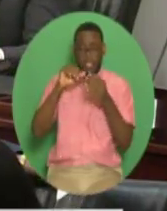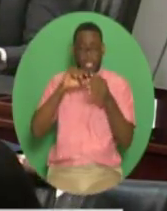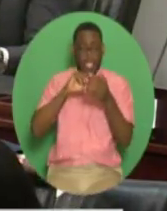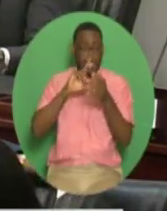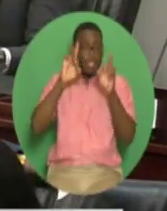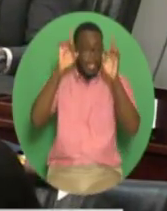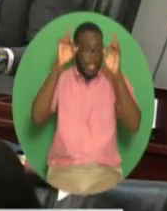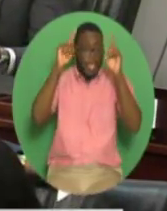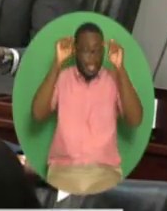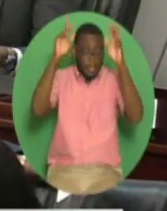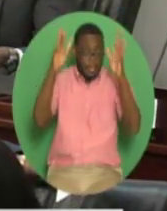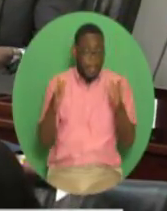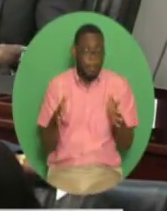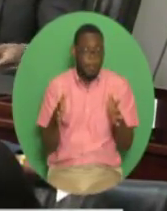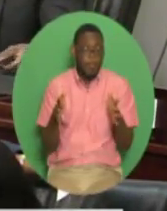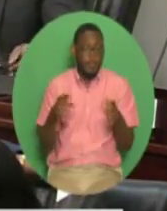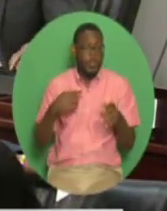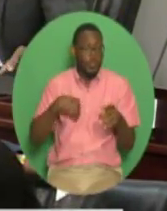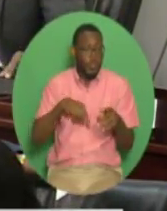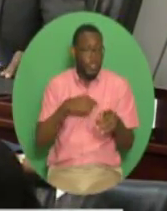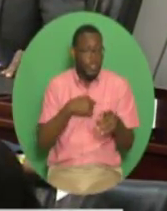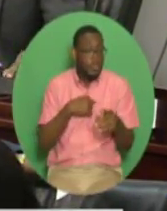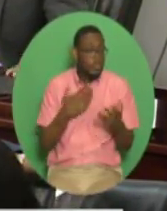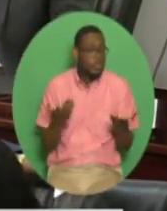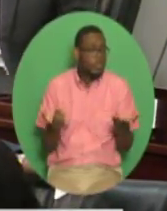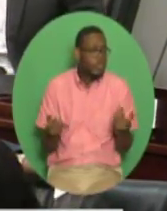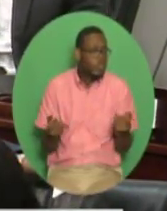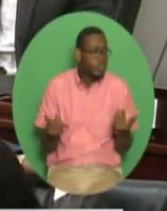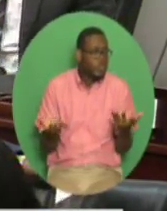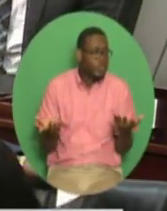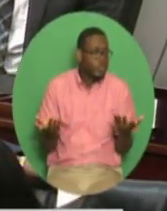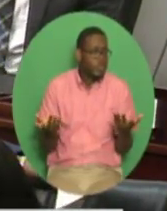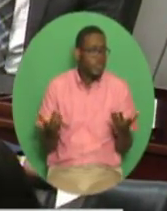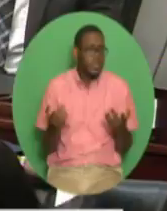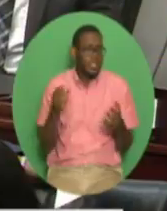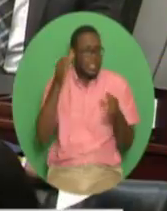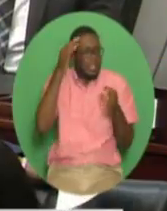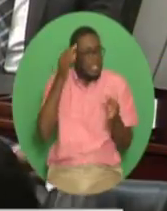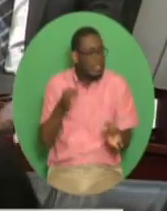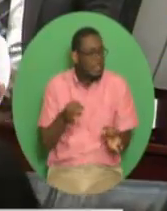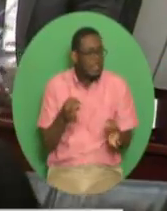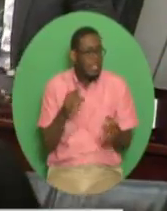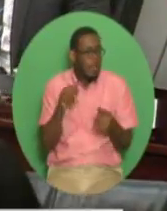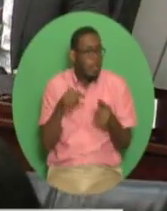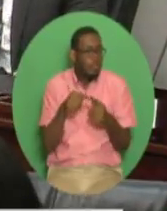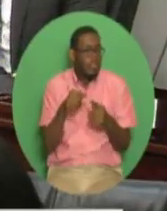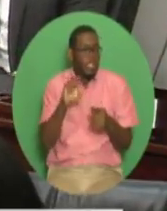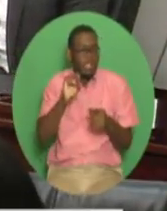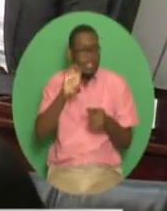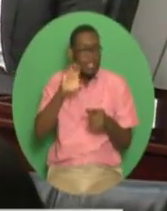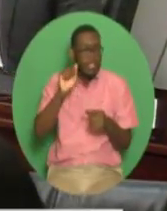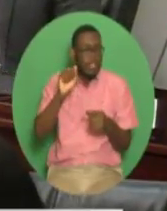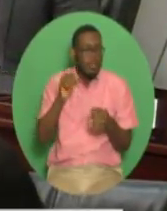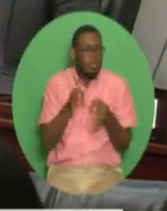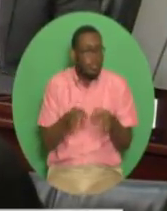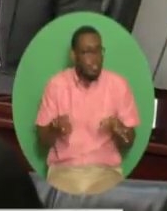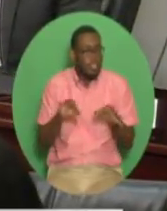we have been able to take some decisive decisions where this is concerned. The first one was